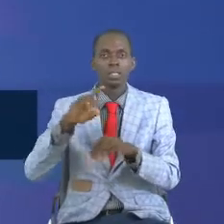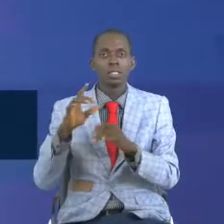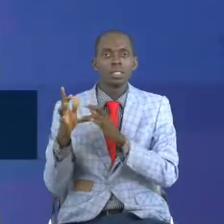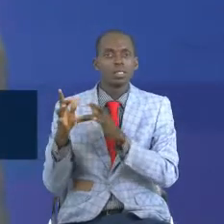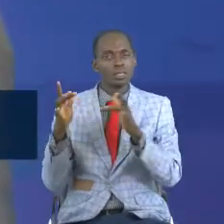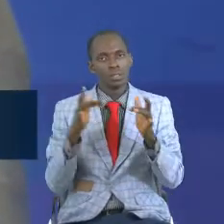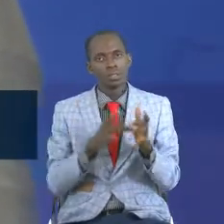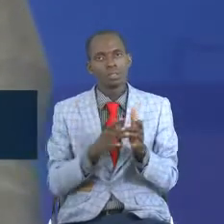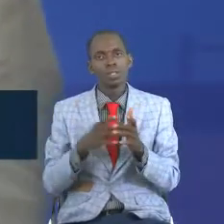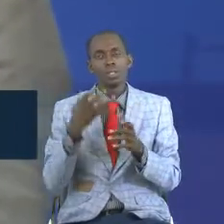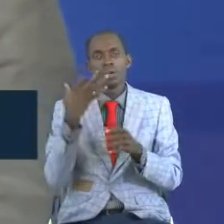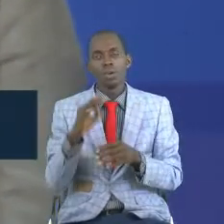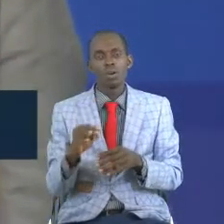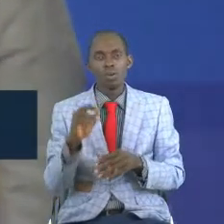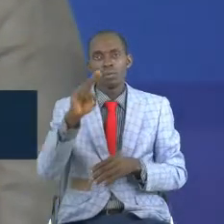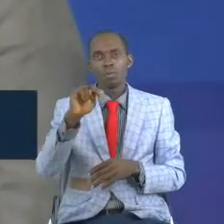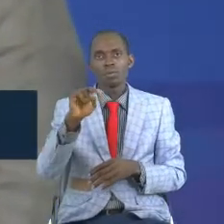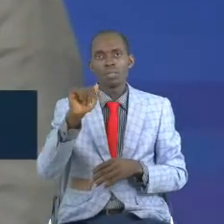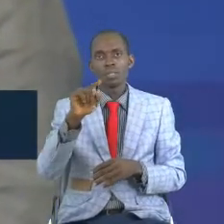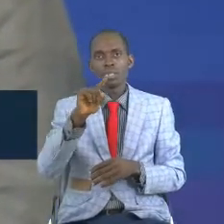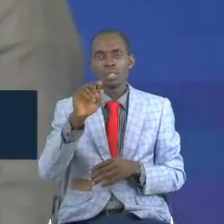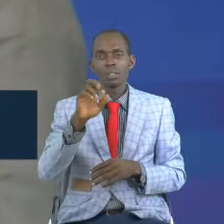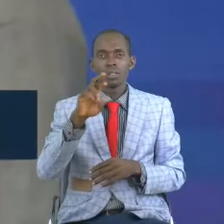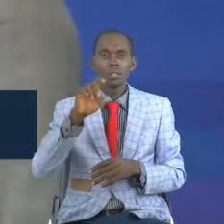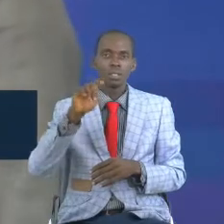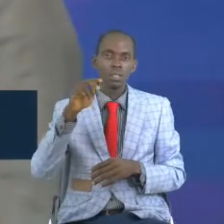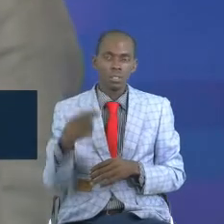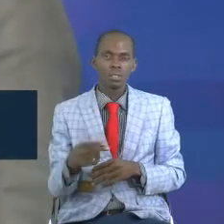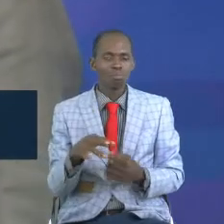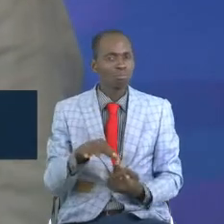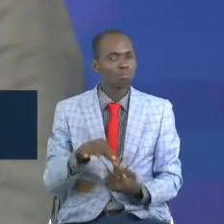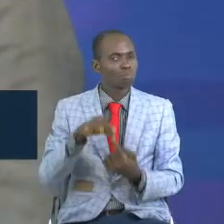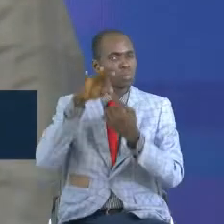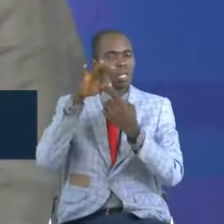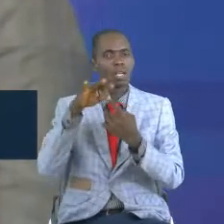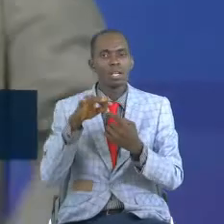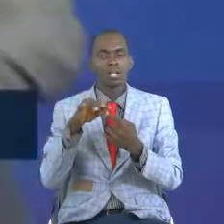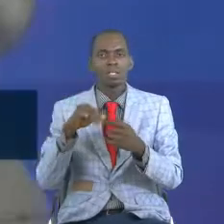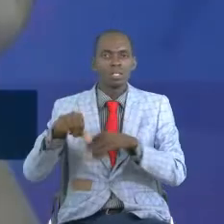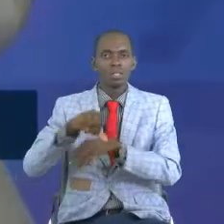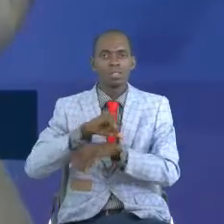of Nazareth, special anointing, unique anointing,